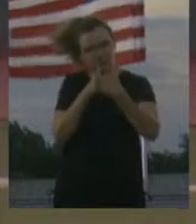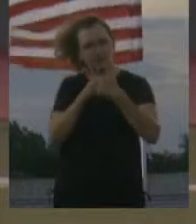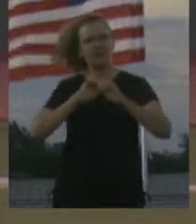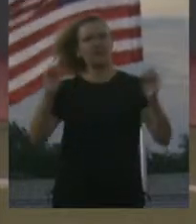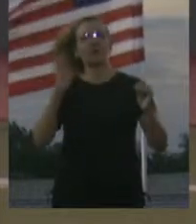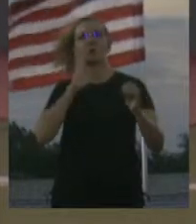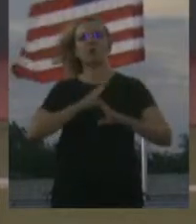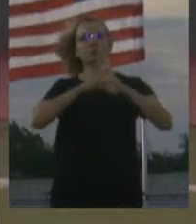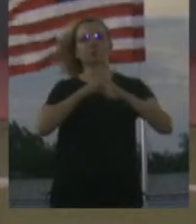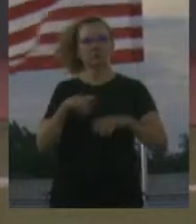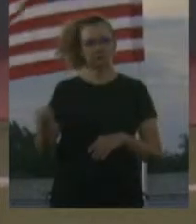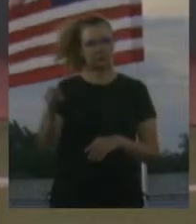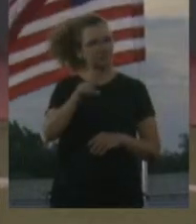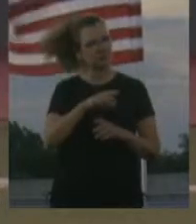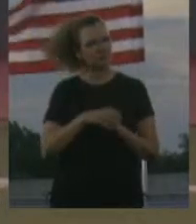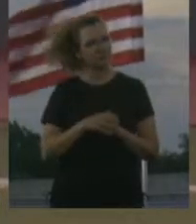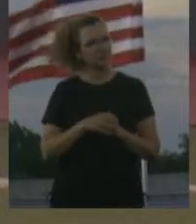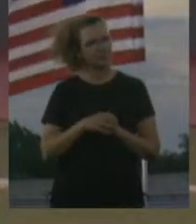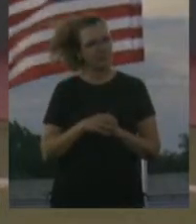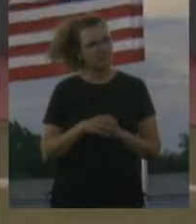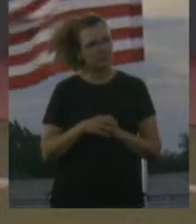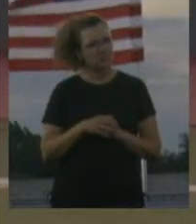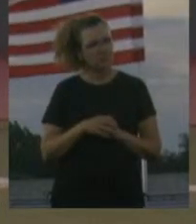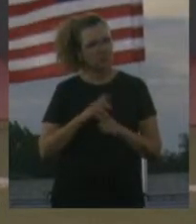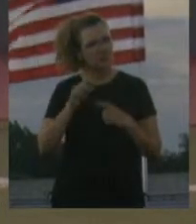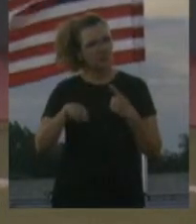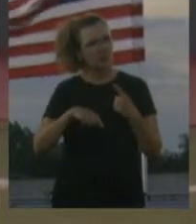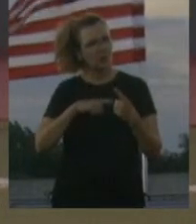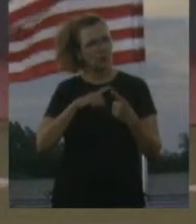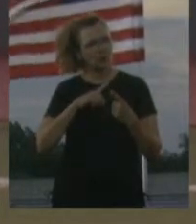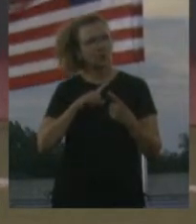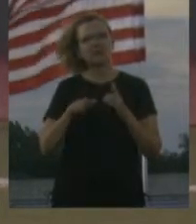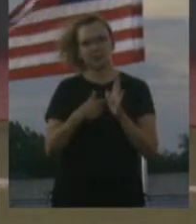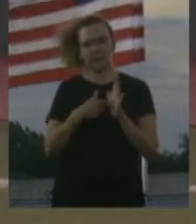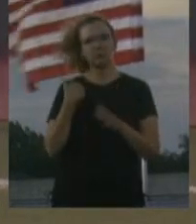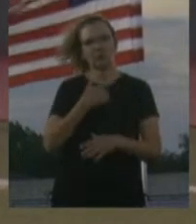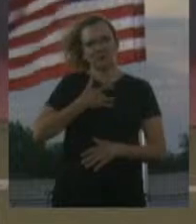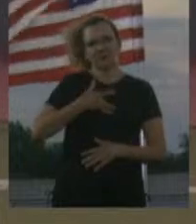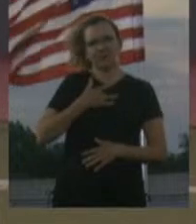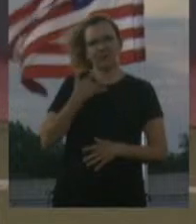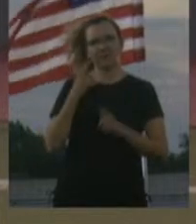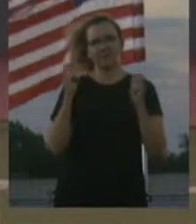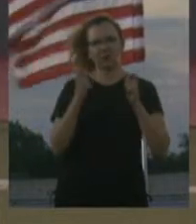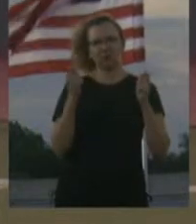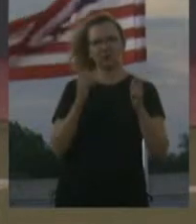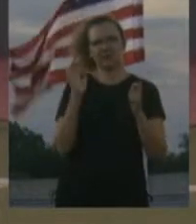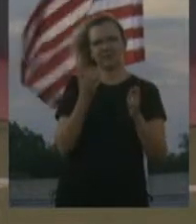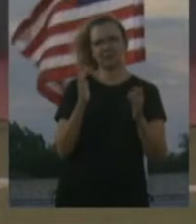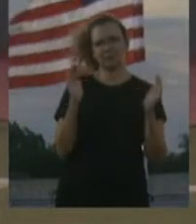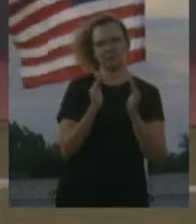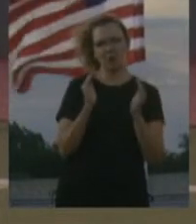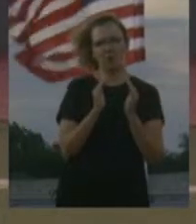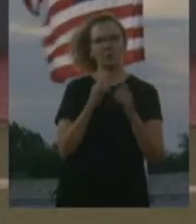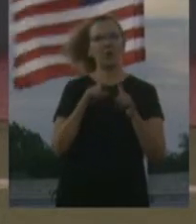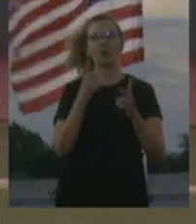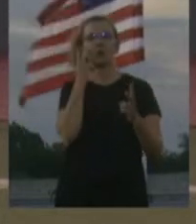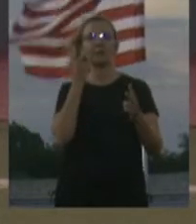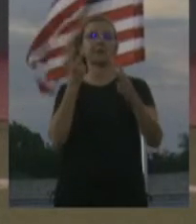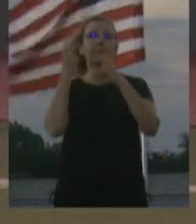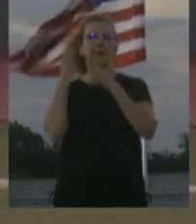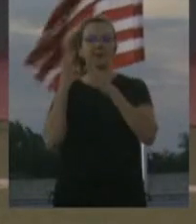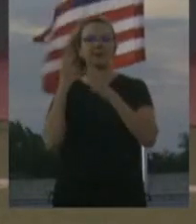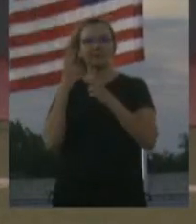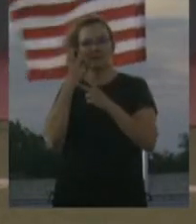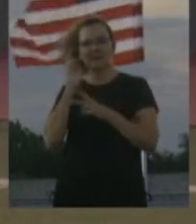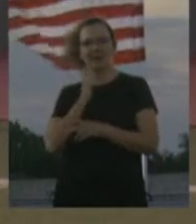your way. When we triumph over our problems, the feeling of victory is always small when looking back at all that it took to reach those